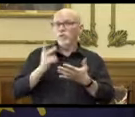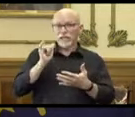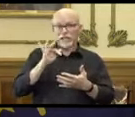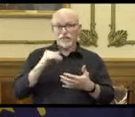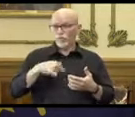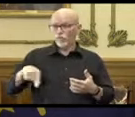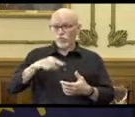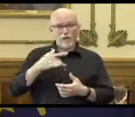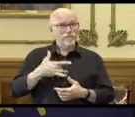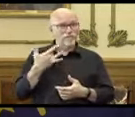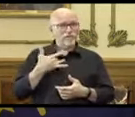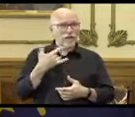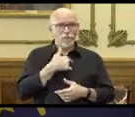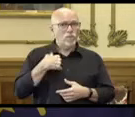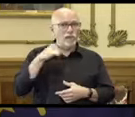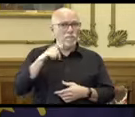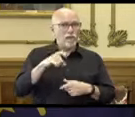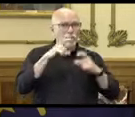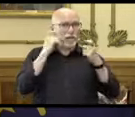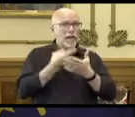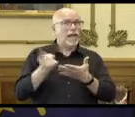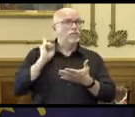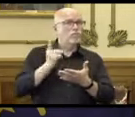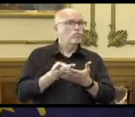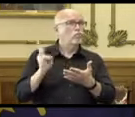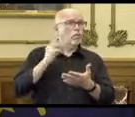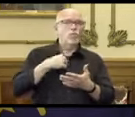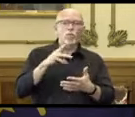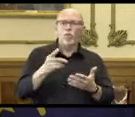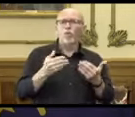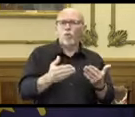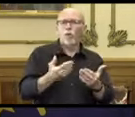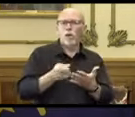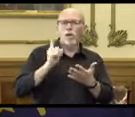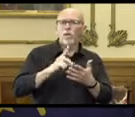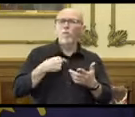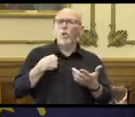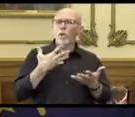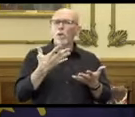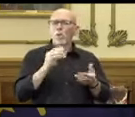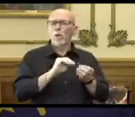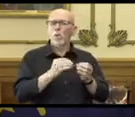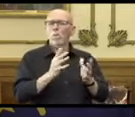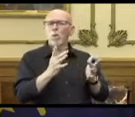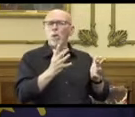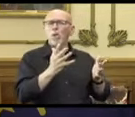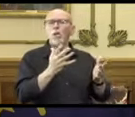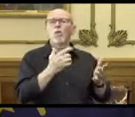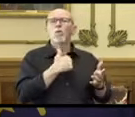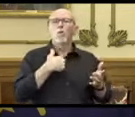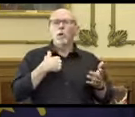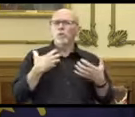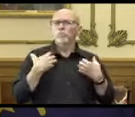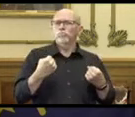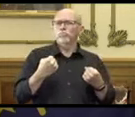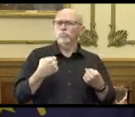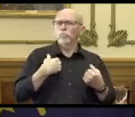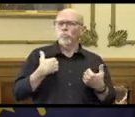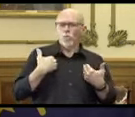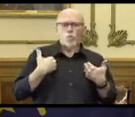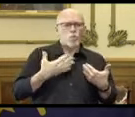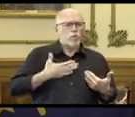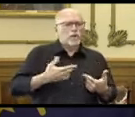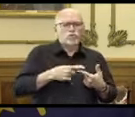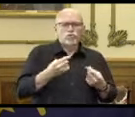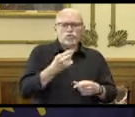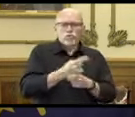team felt that we needed to do it a week ago or 2 weeks ago. So we're not, we're courageous enough around here to do the right thing. It's somewhat